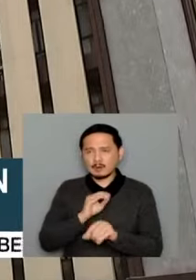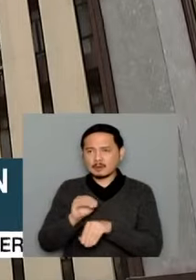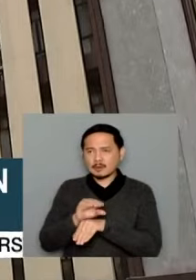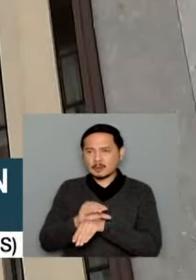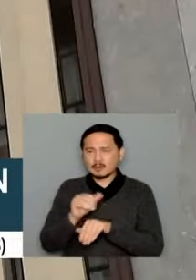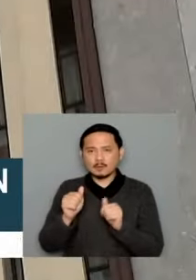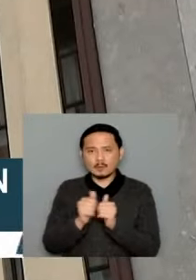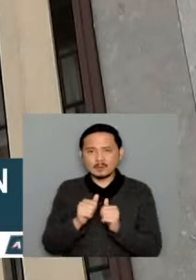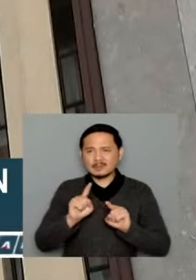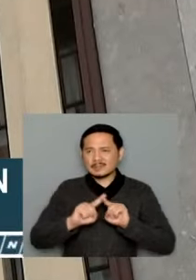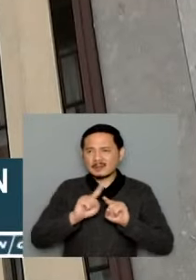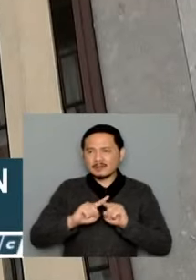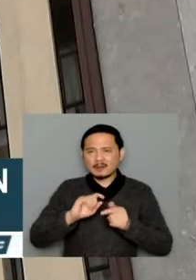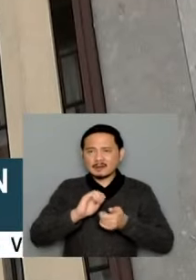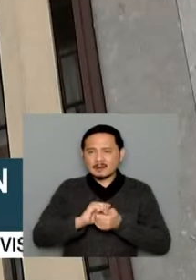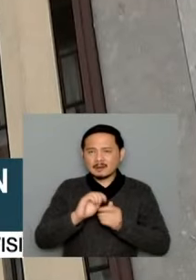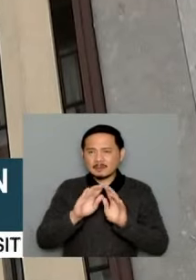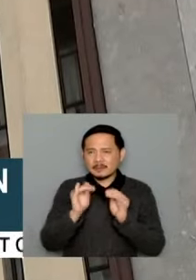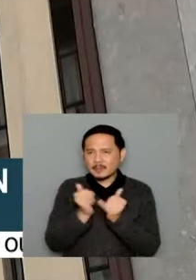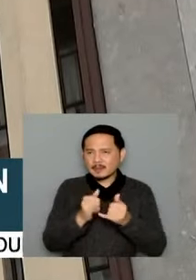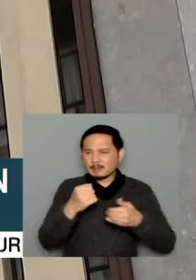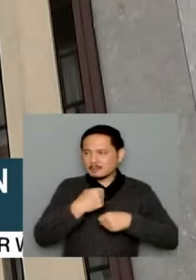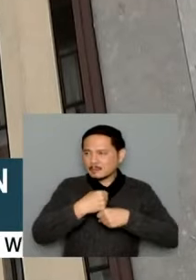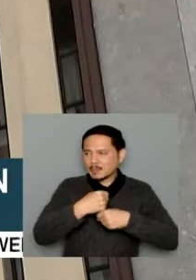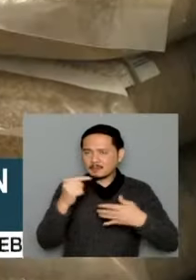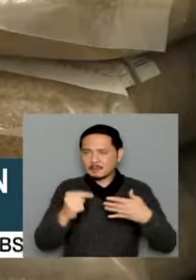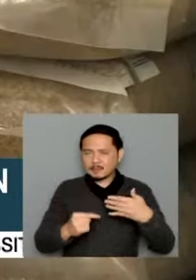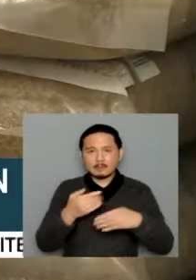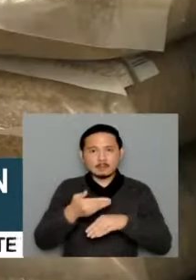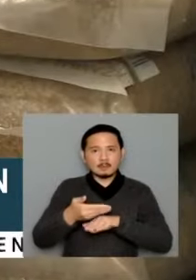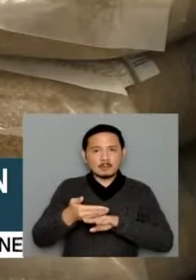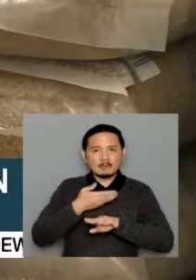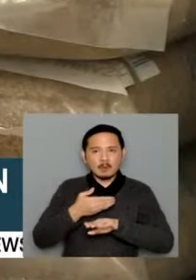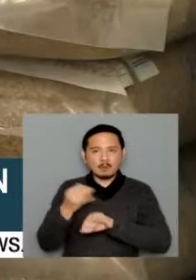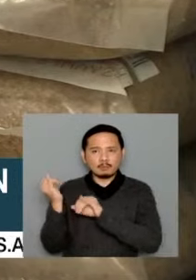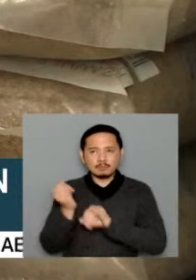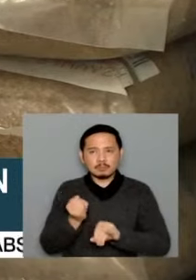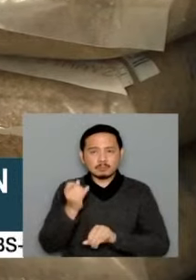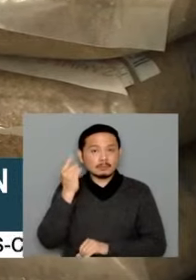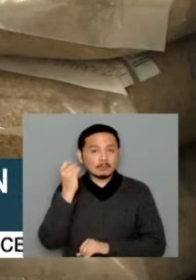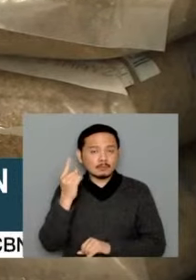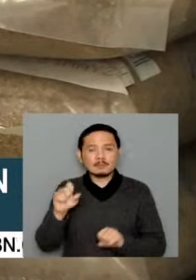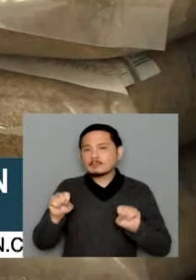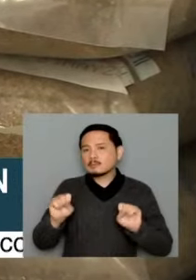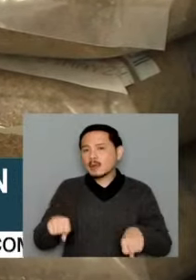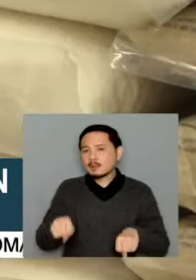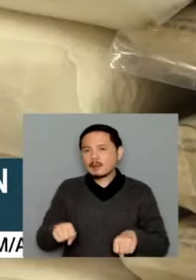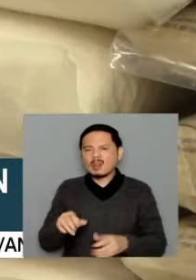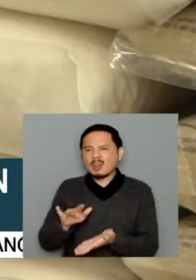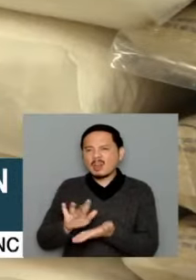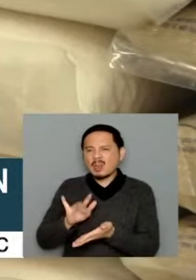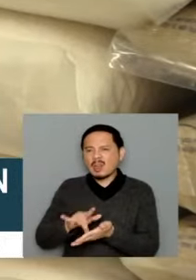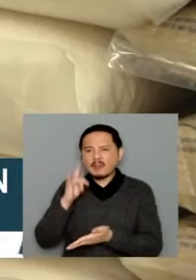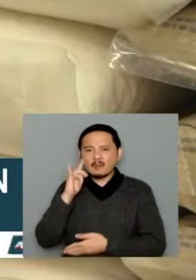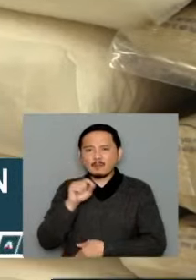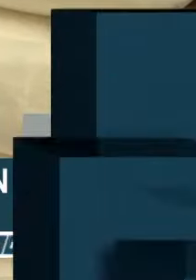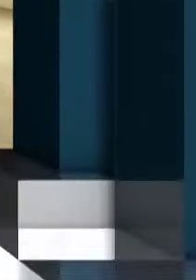stakeholders before declaring the need to import more supply. But he is not dismissing profiteering behind the rising prices of sugar.